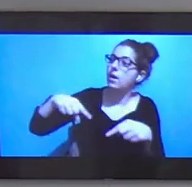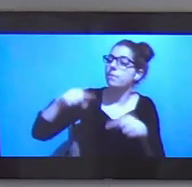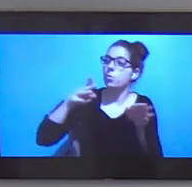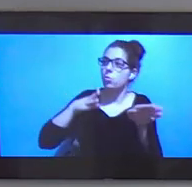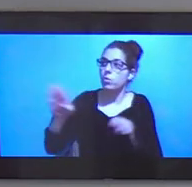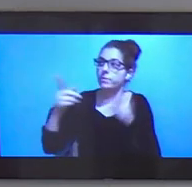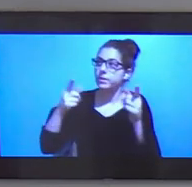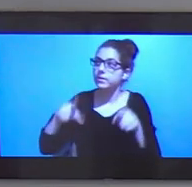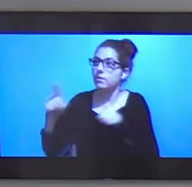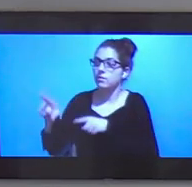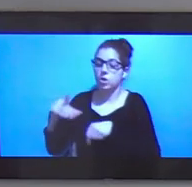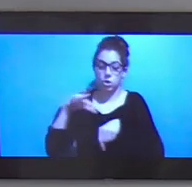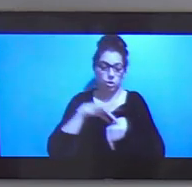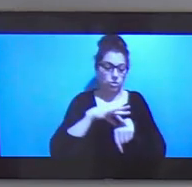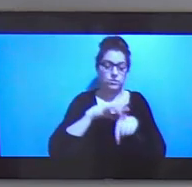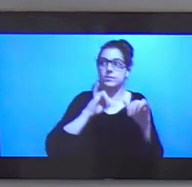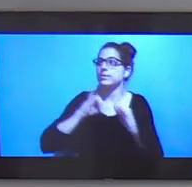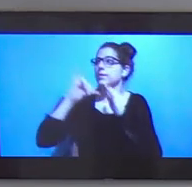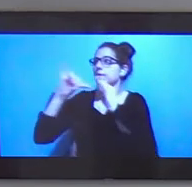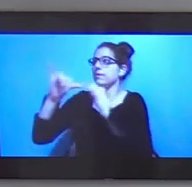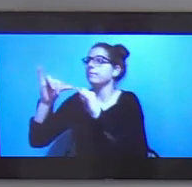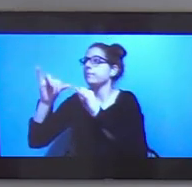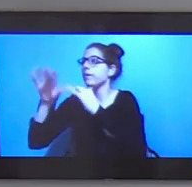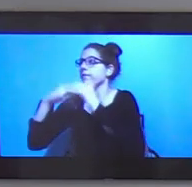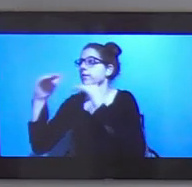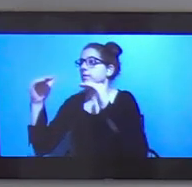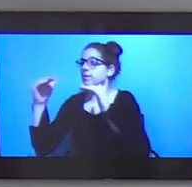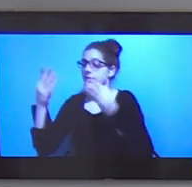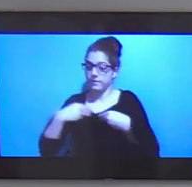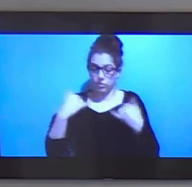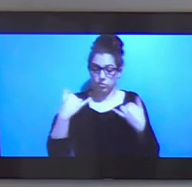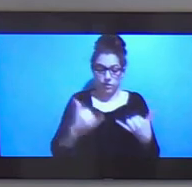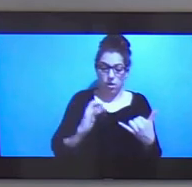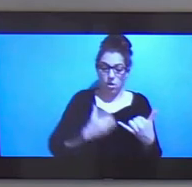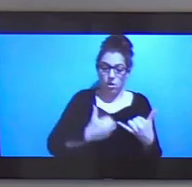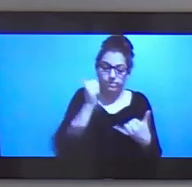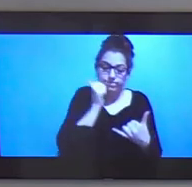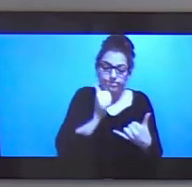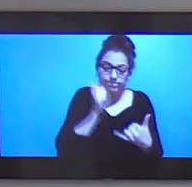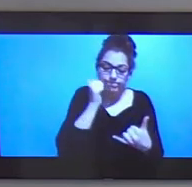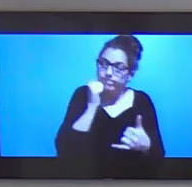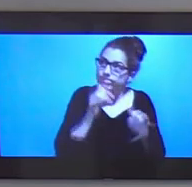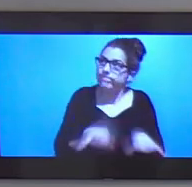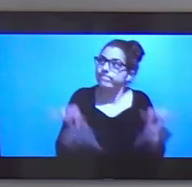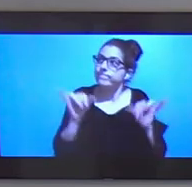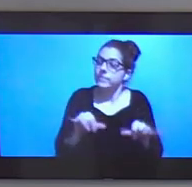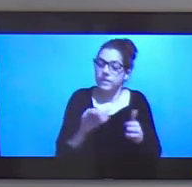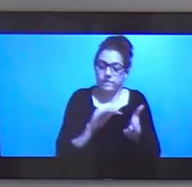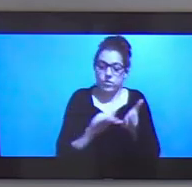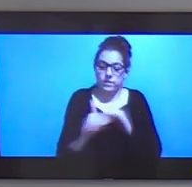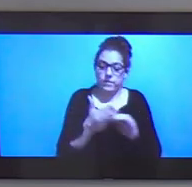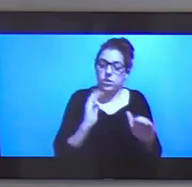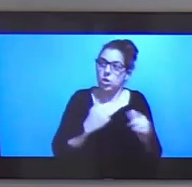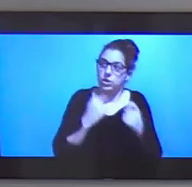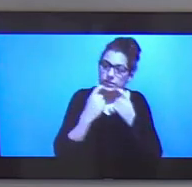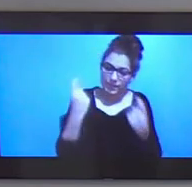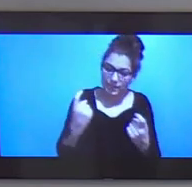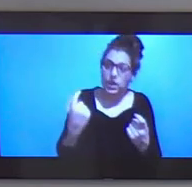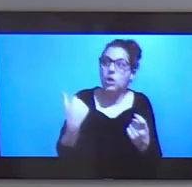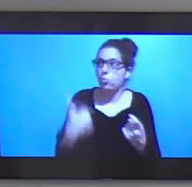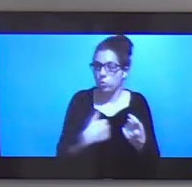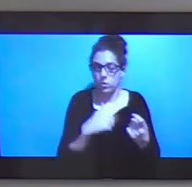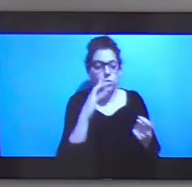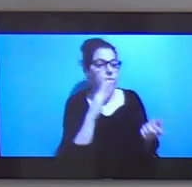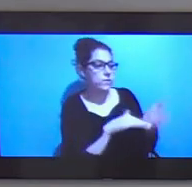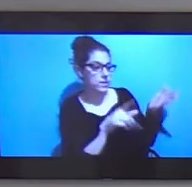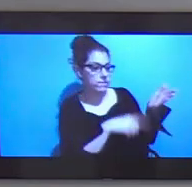on earth as it is in heaven. Give us this day our daily bread, and forgive us our trespasses, as we forgive those